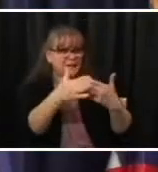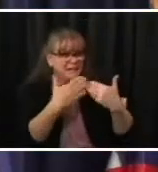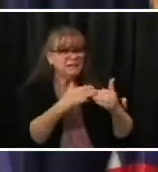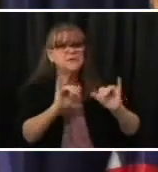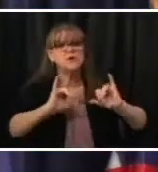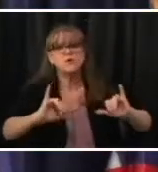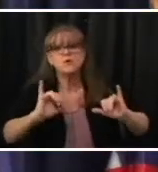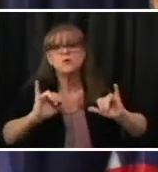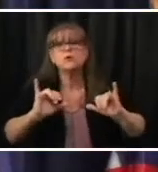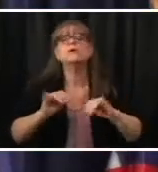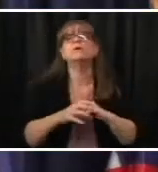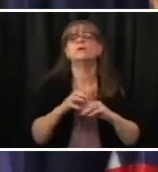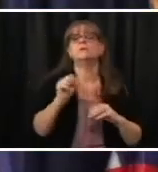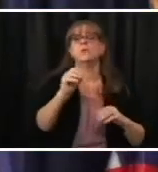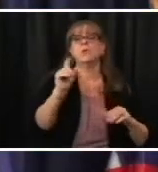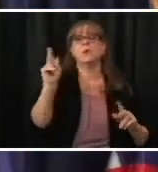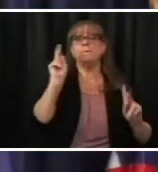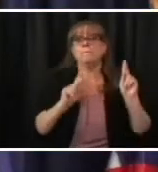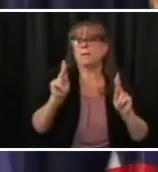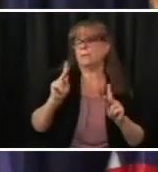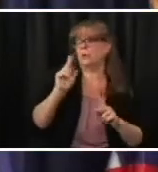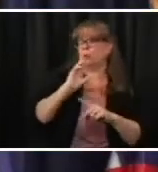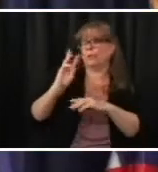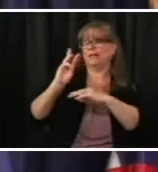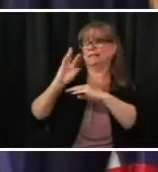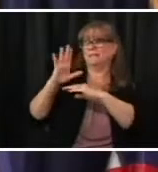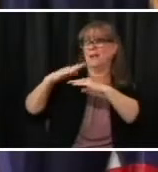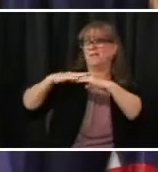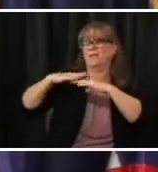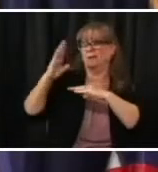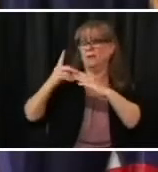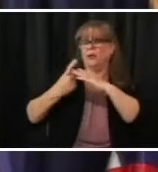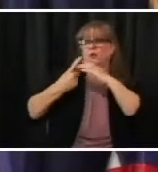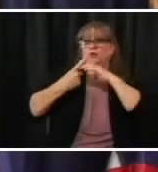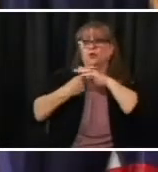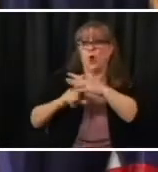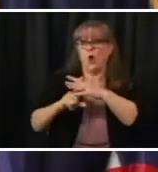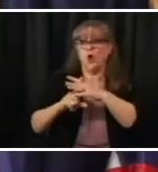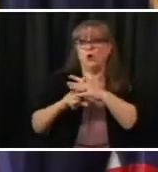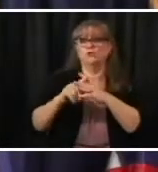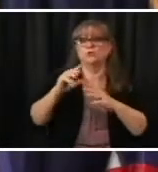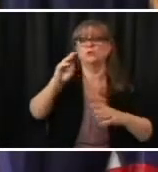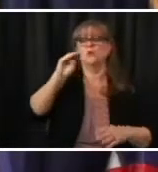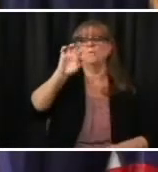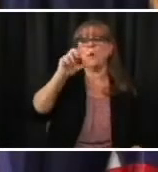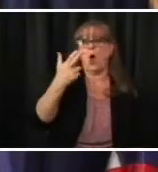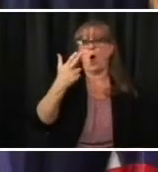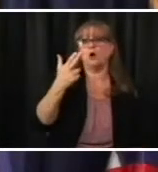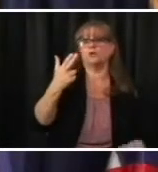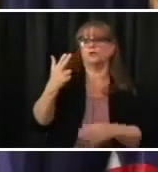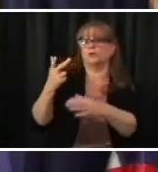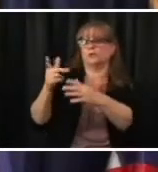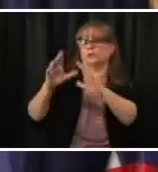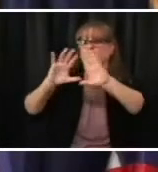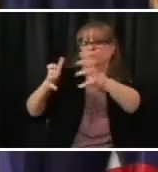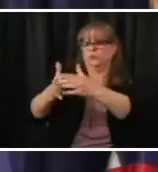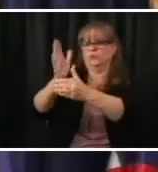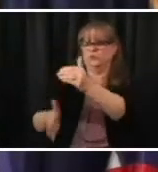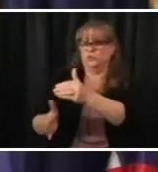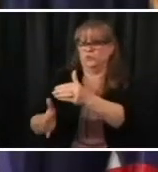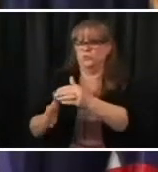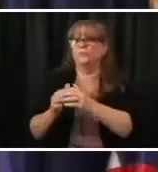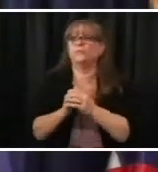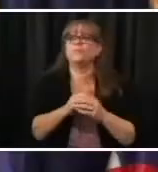into that first week in March till we can get through that entire group. But there are some folks 65 and up beginning to receive it today